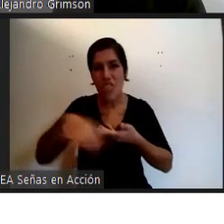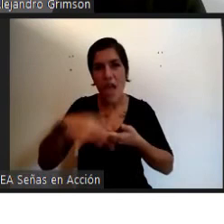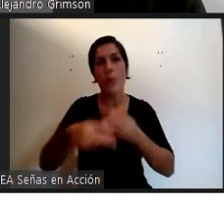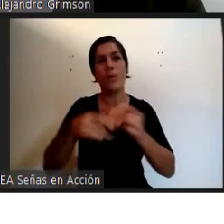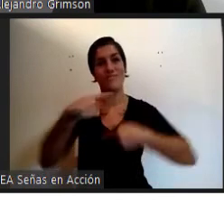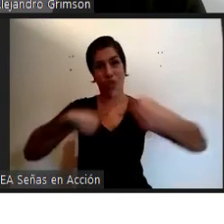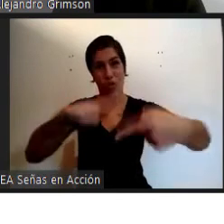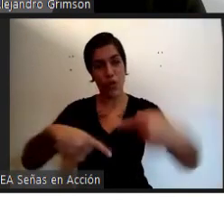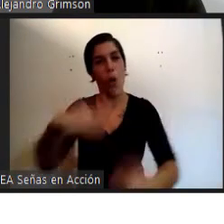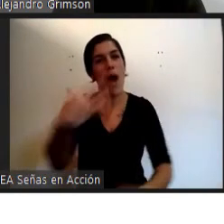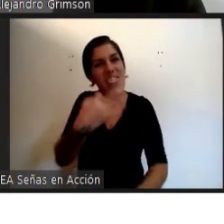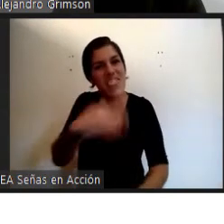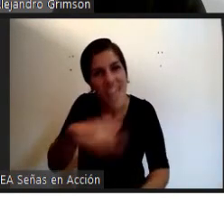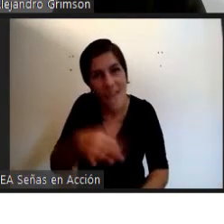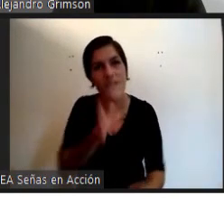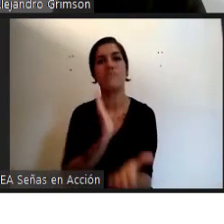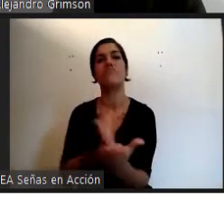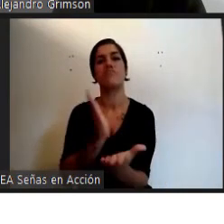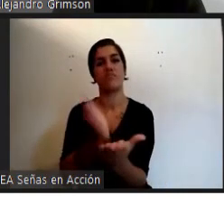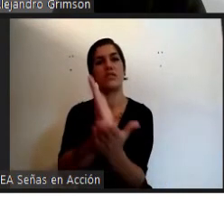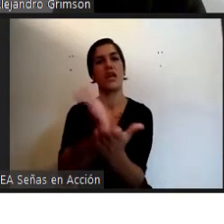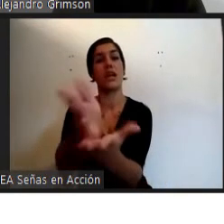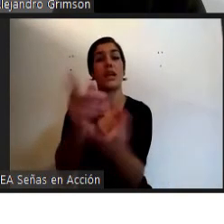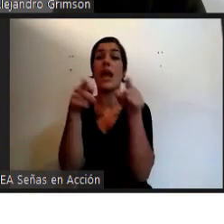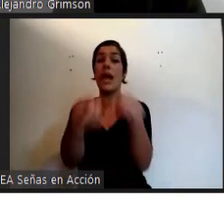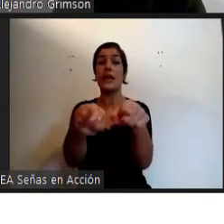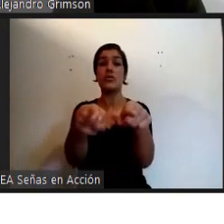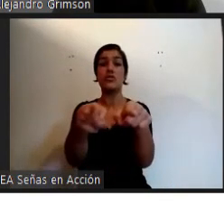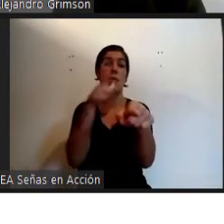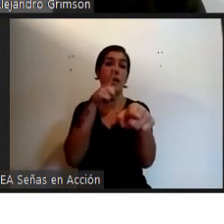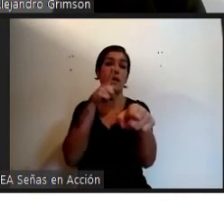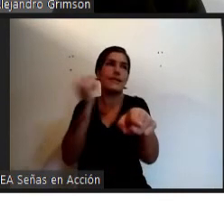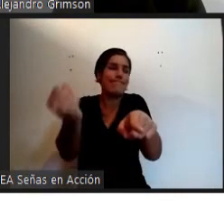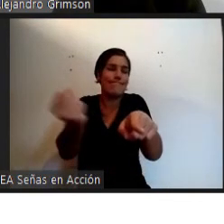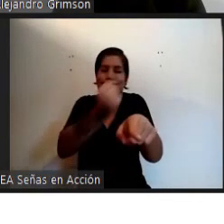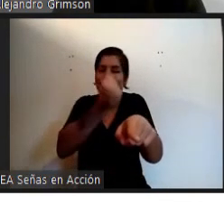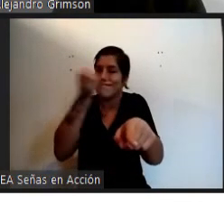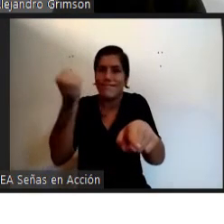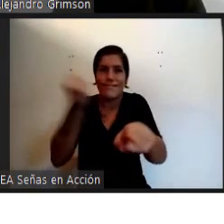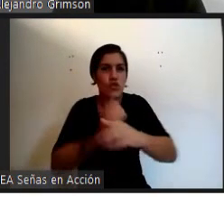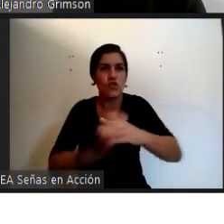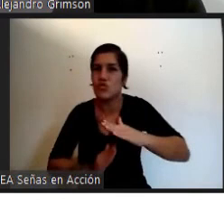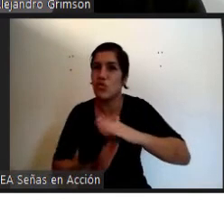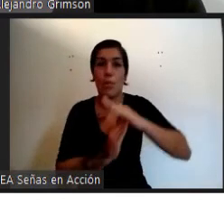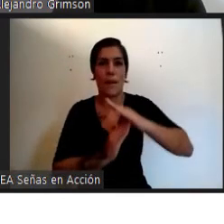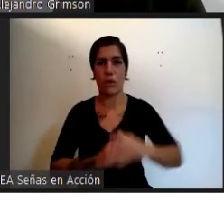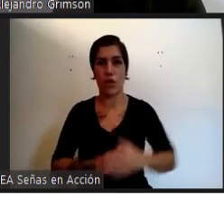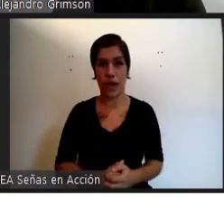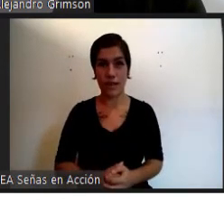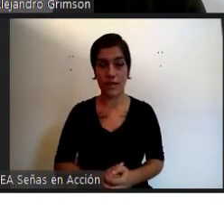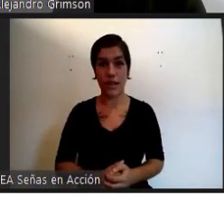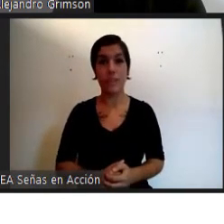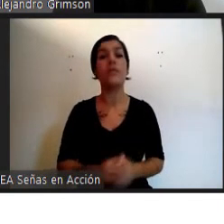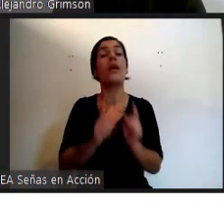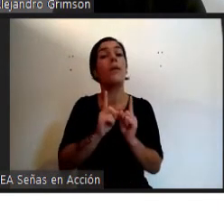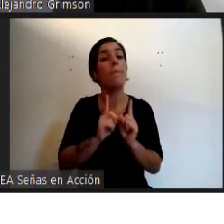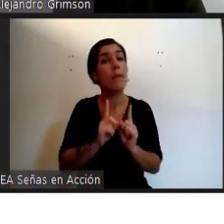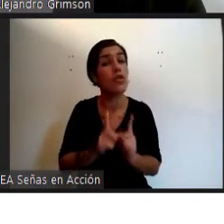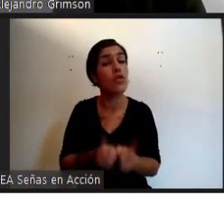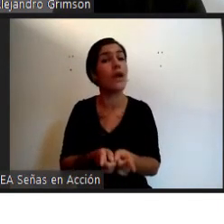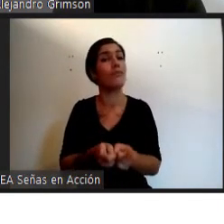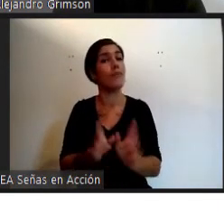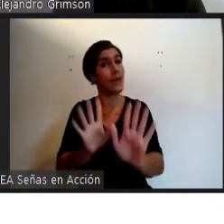being part of networks. This is very remarkable and very important. But I also believe that we have to